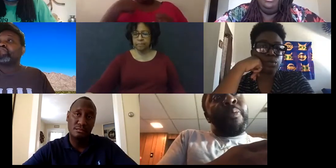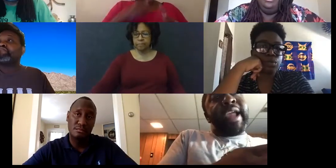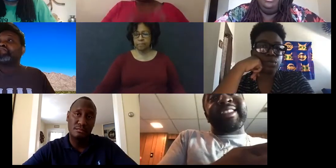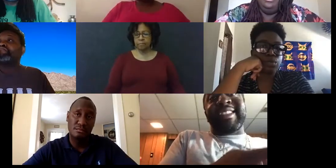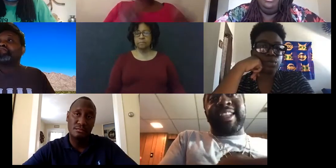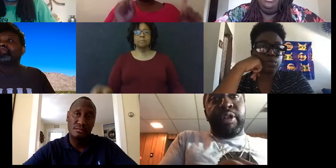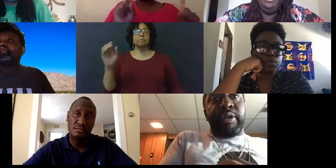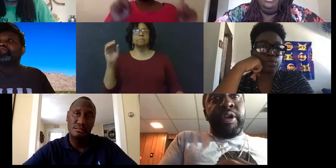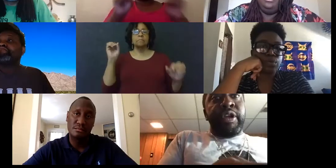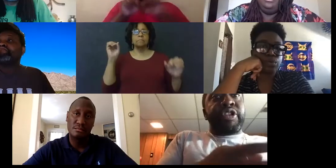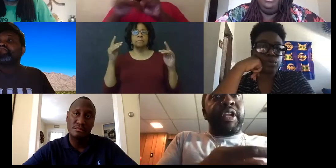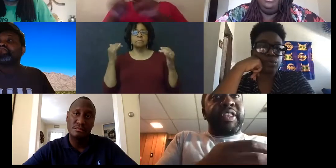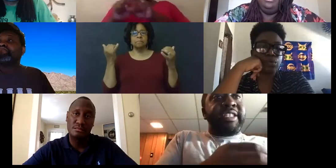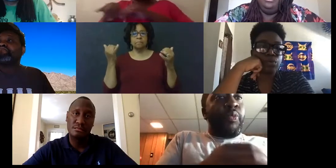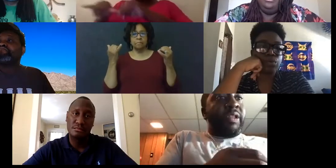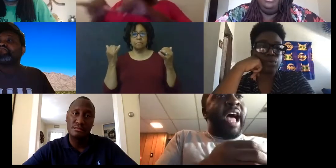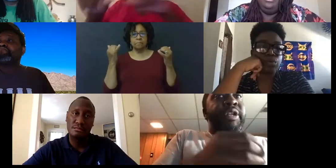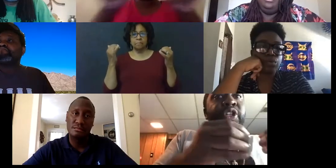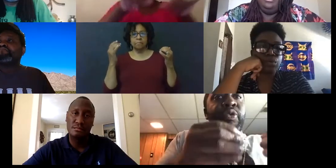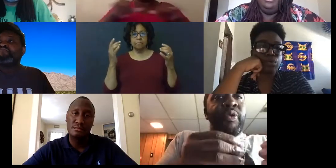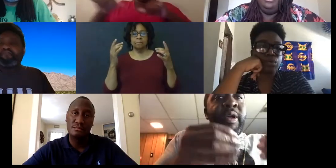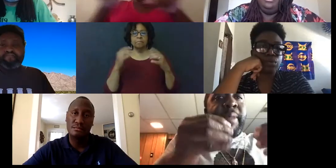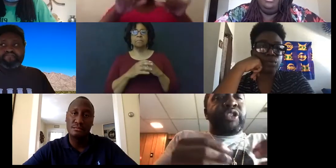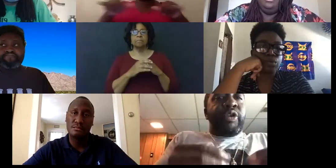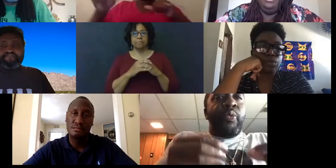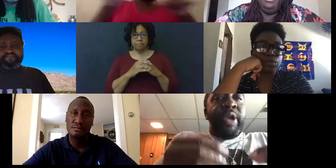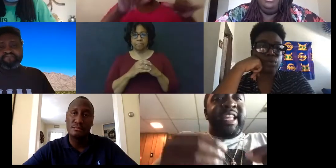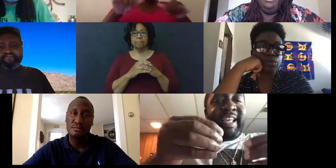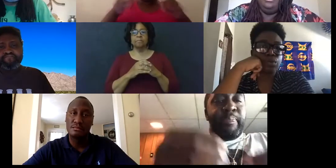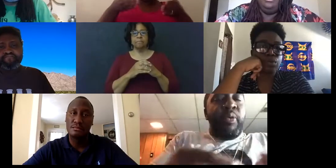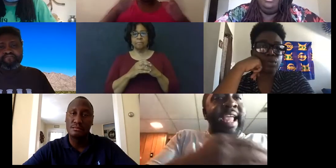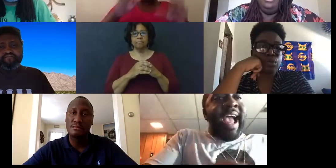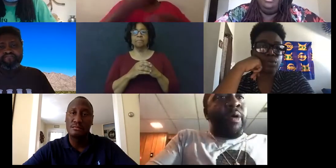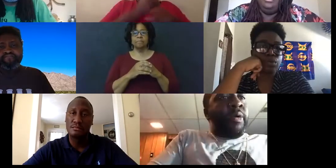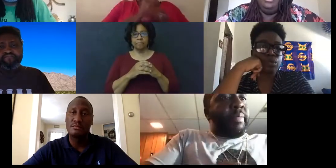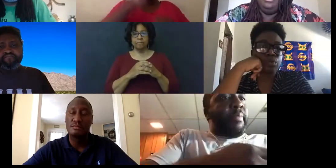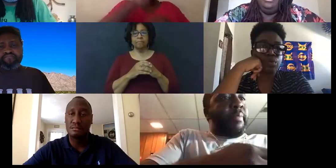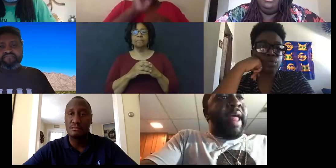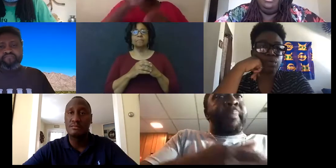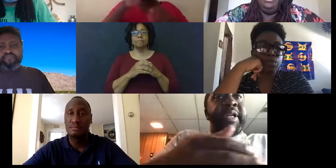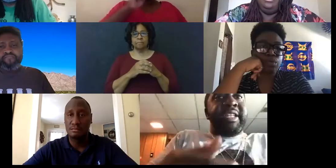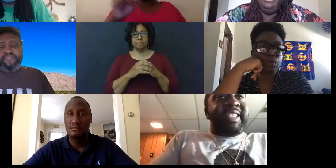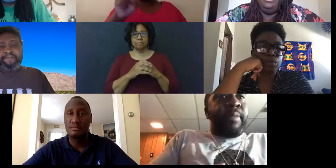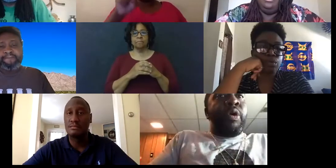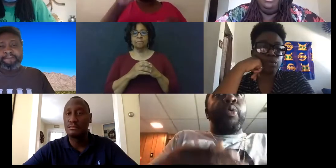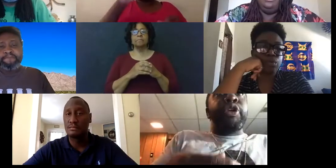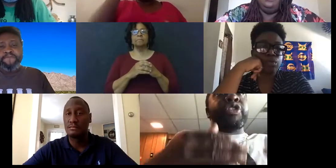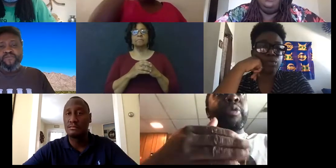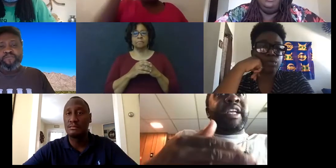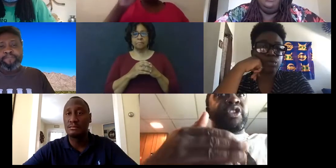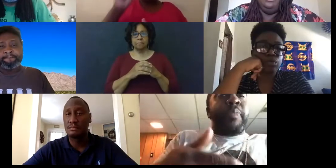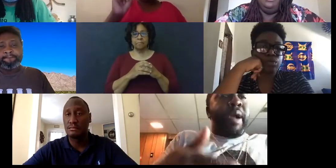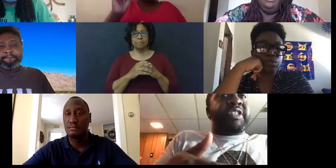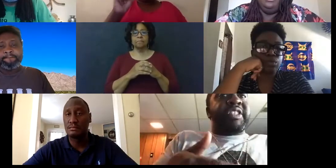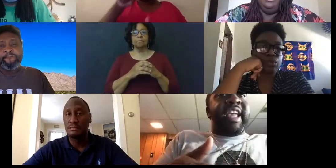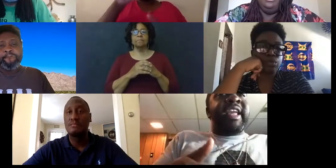also make us similar. So the things that we're allowing to make sure that we can point out, being Black, being disabled, we're going to use them